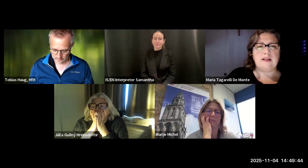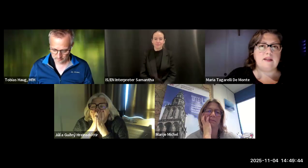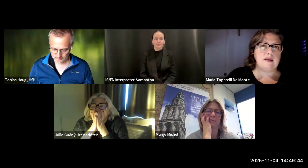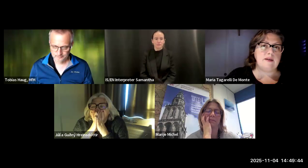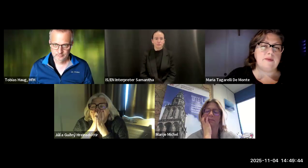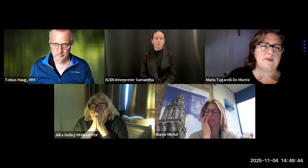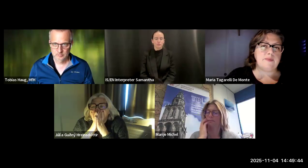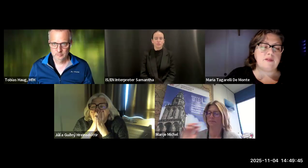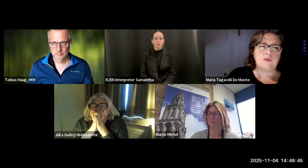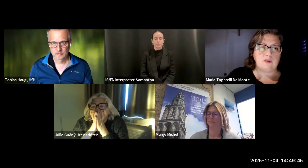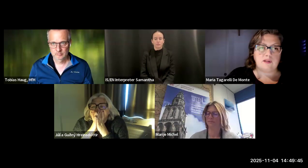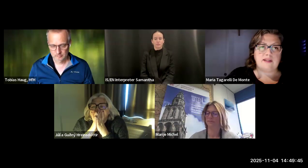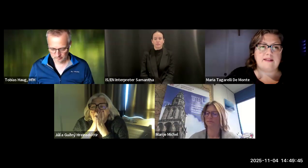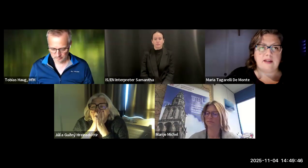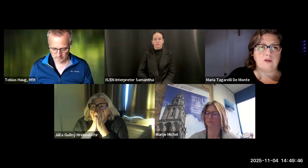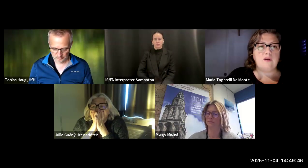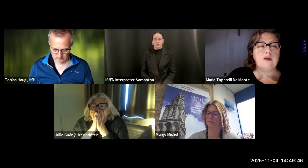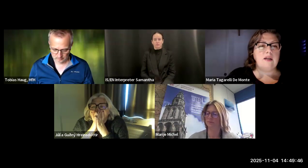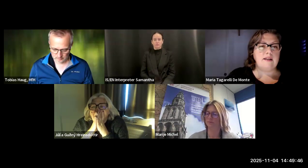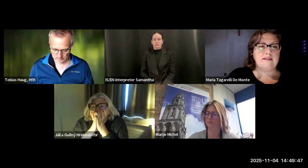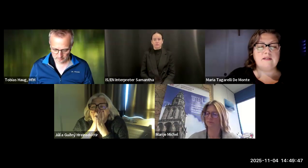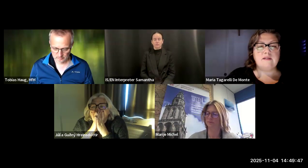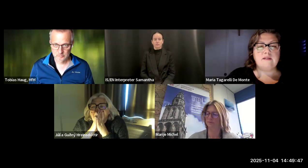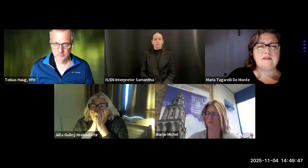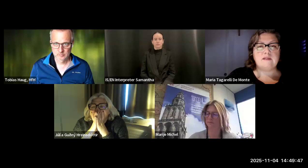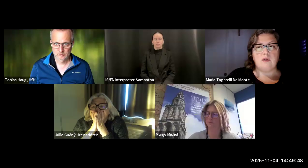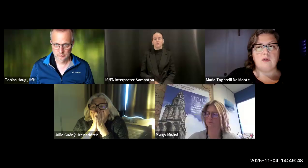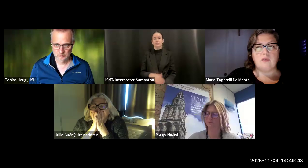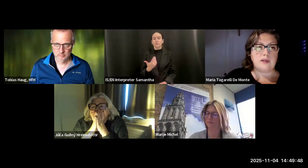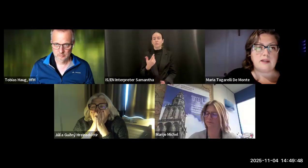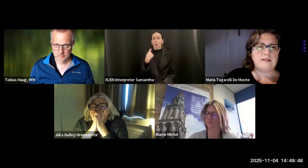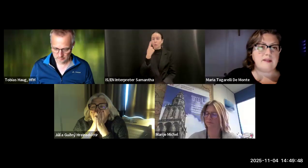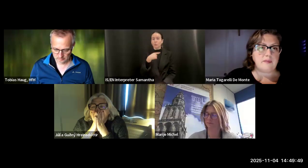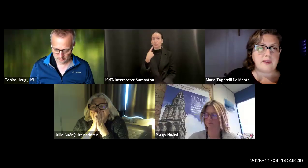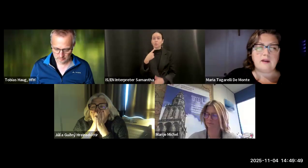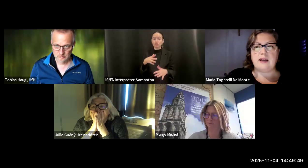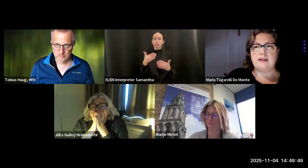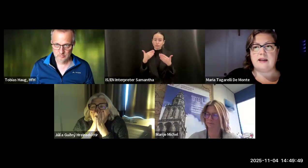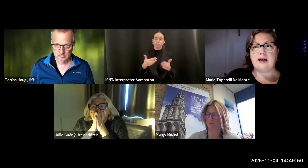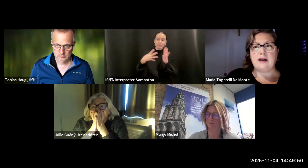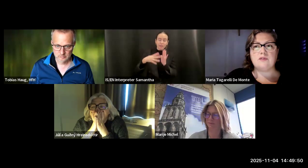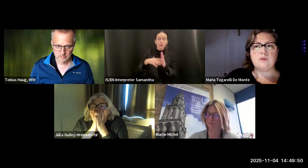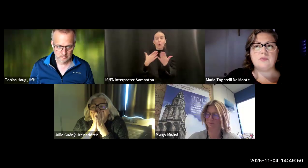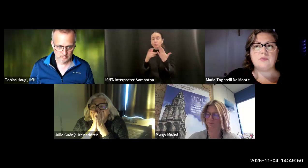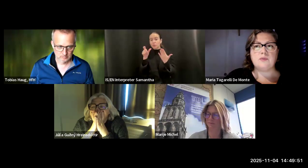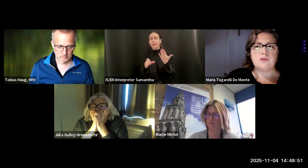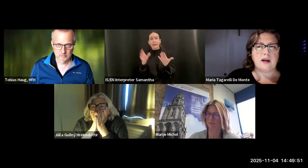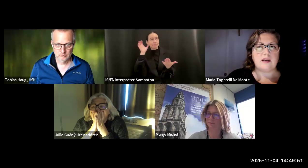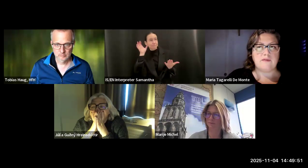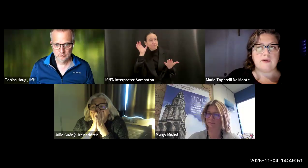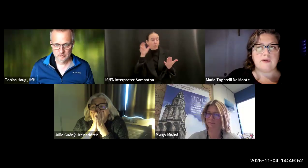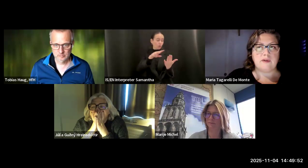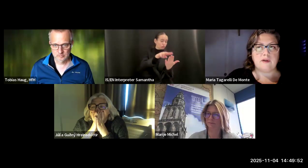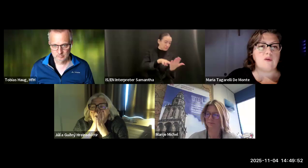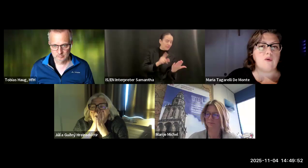So basically, the student or the test taker listens or reads something and then has to produce